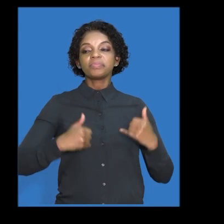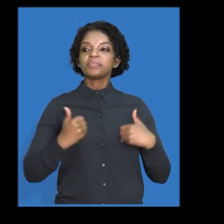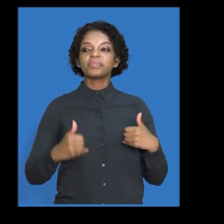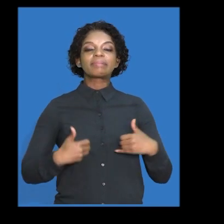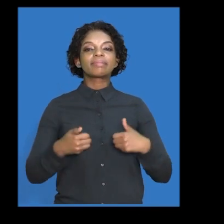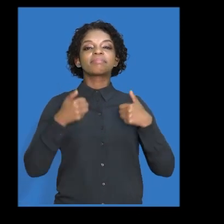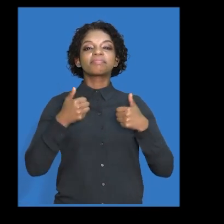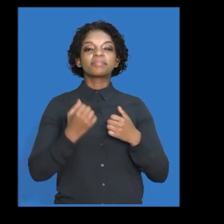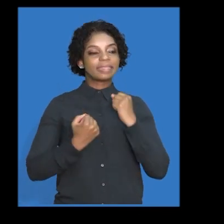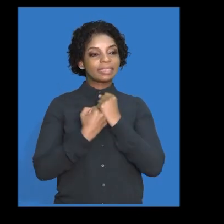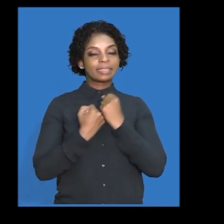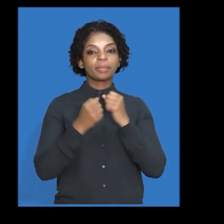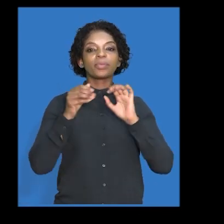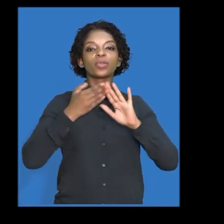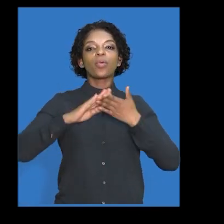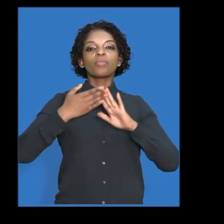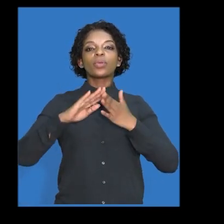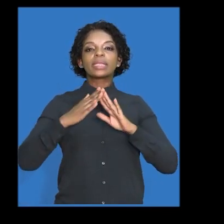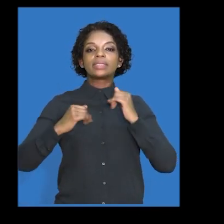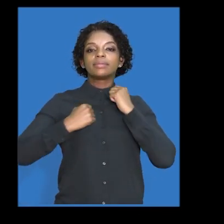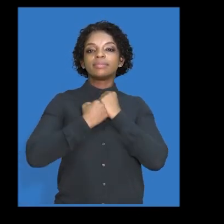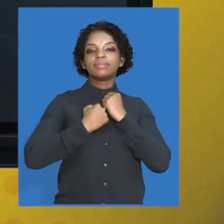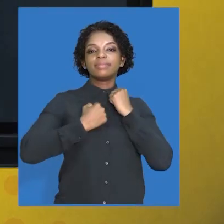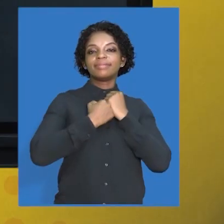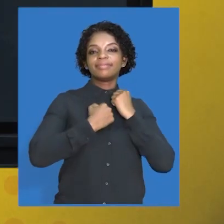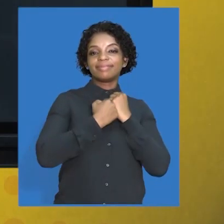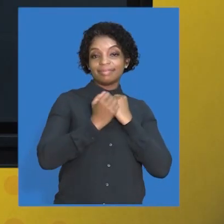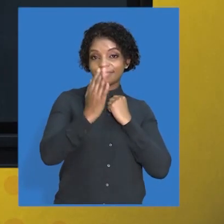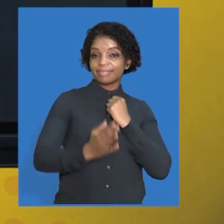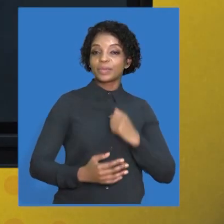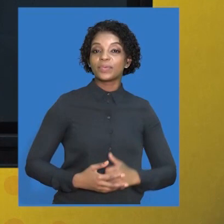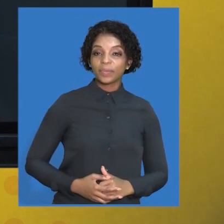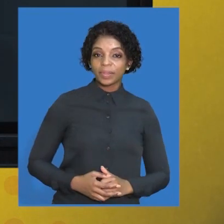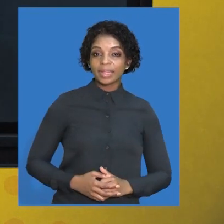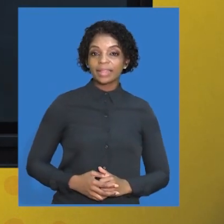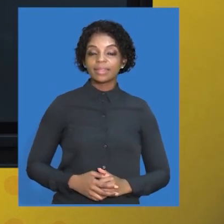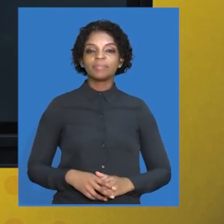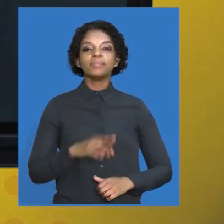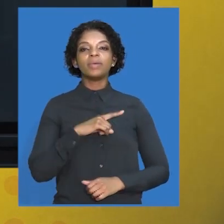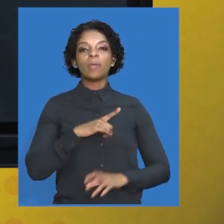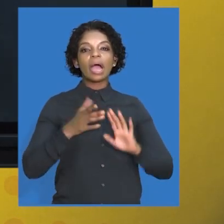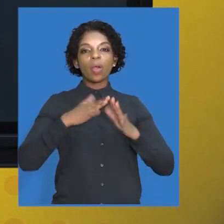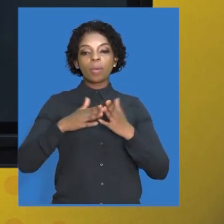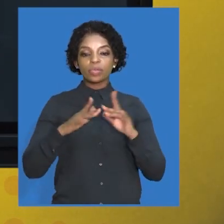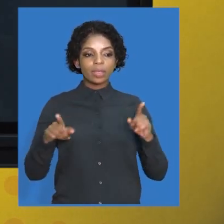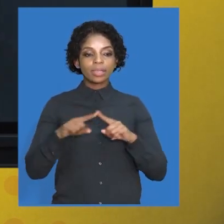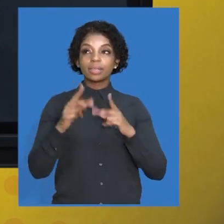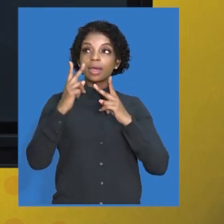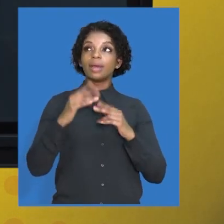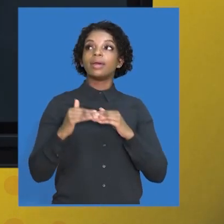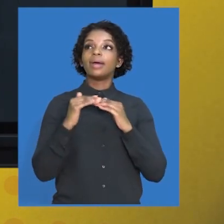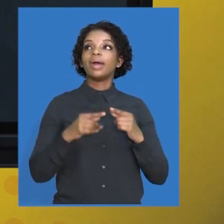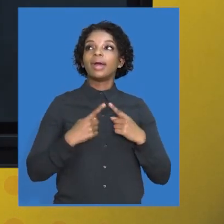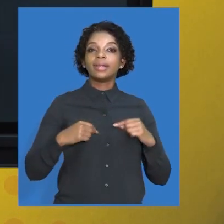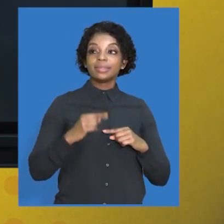support of communities. When communities can see that the business is looking after them and is just not looking after